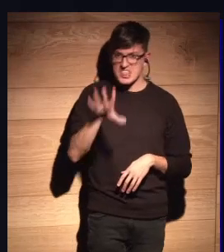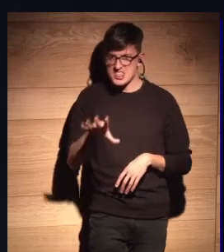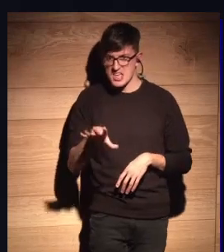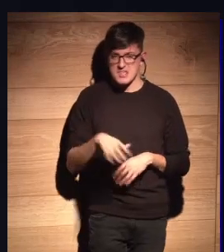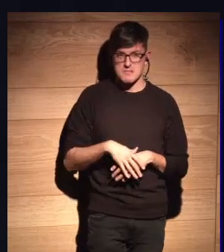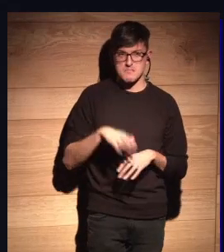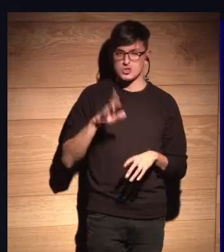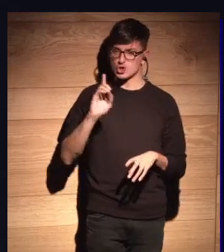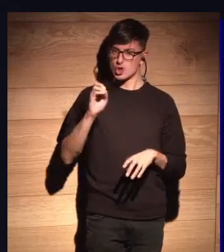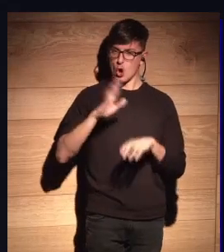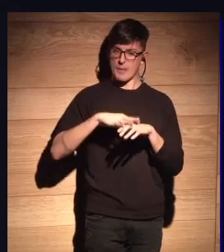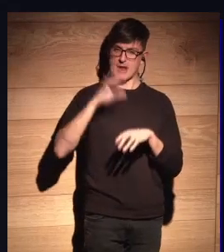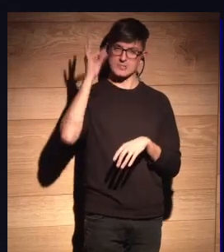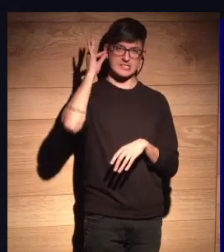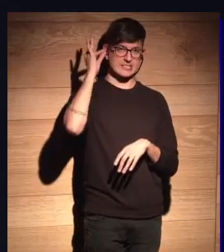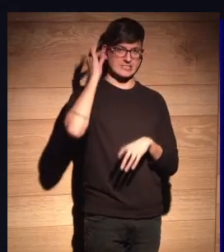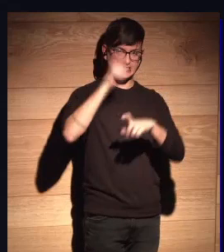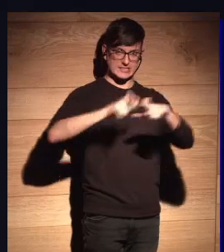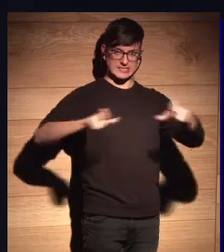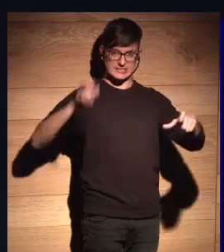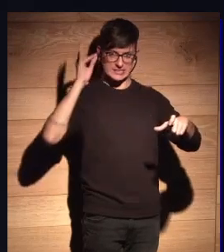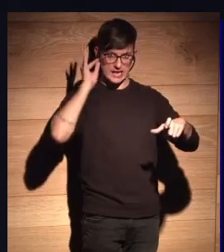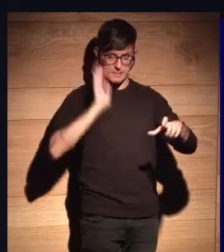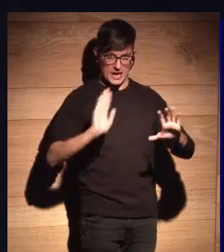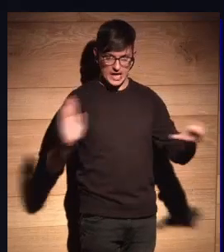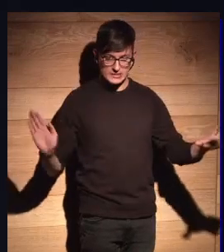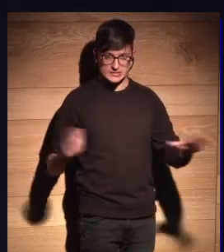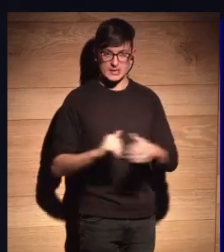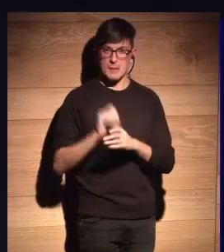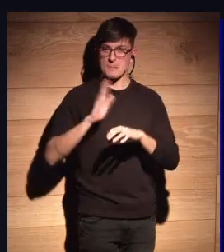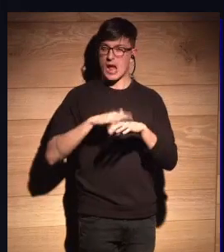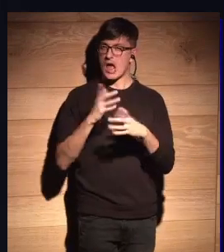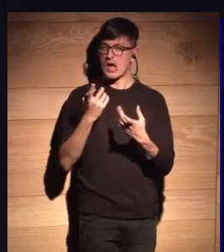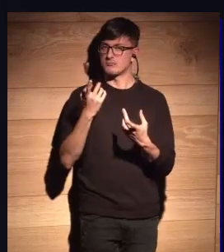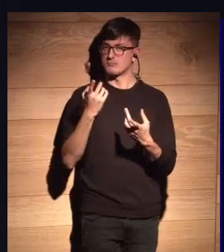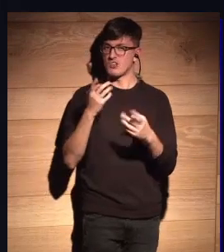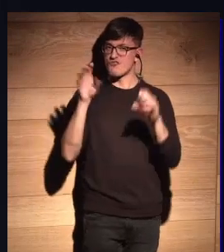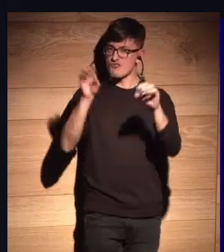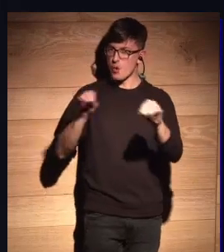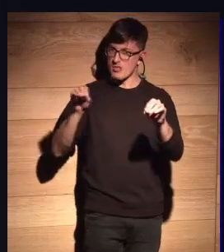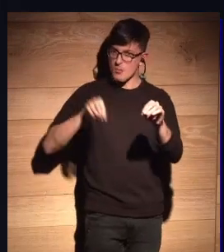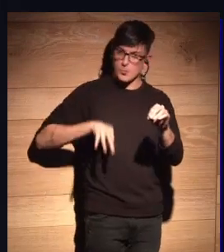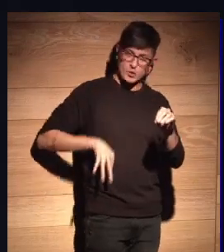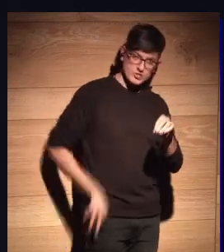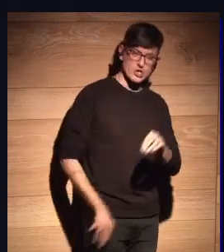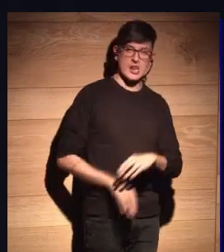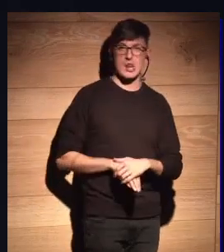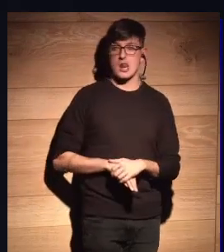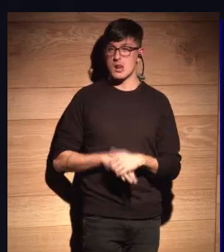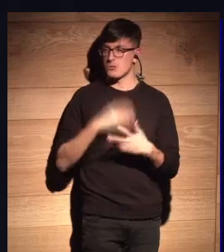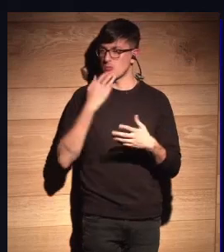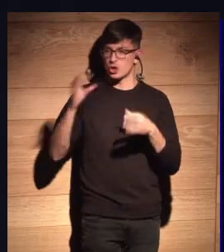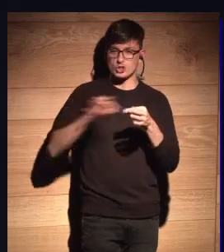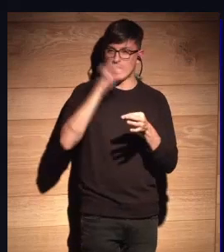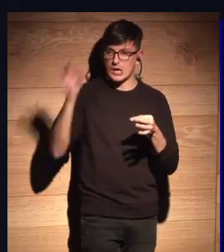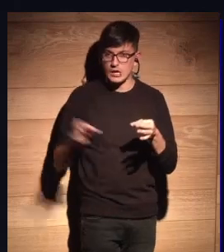just for girls to be. It was kind of more like vocational, sewing and cooking and whatnot, and they were given